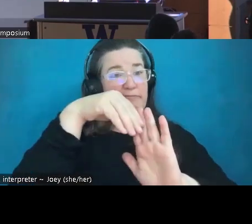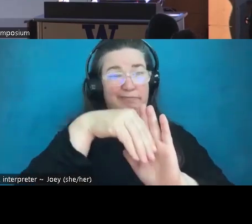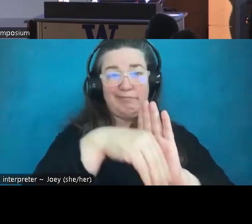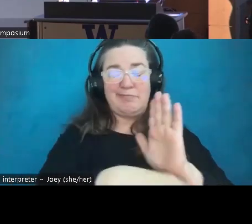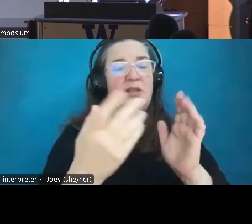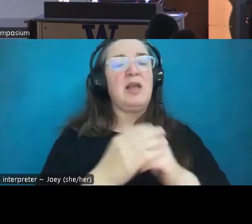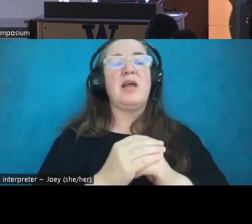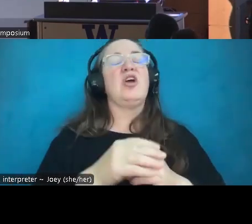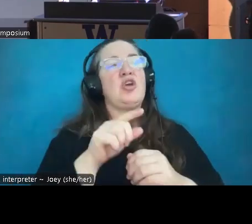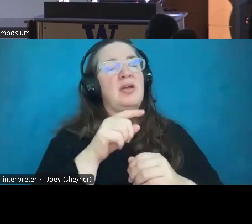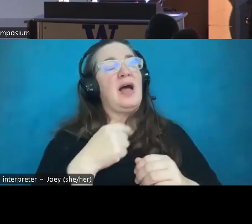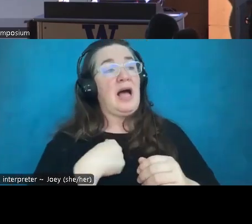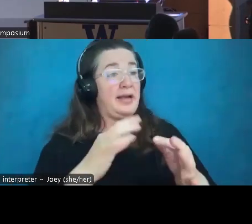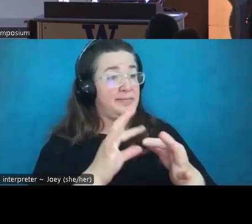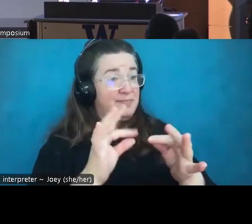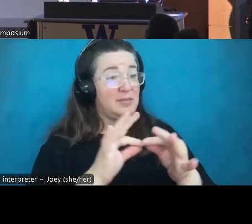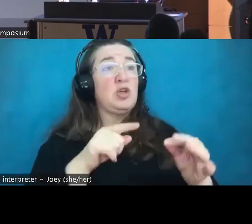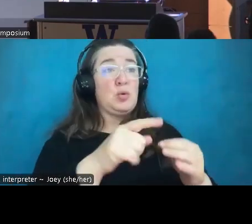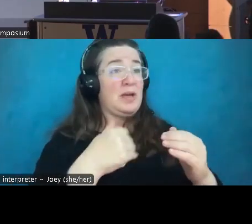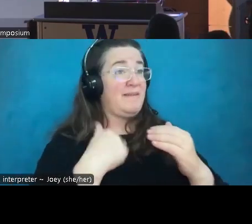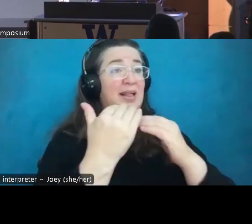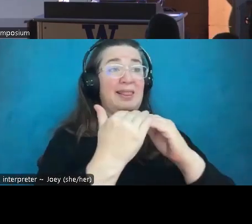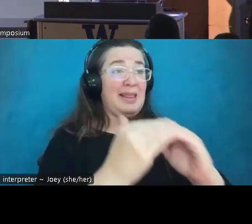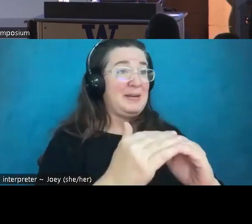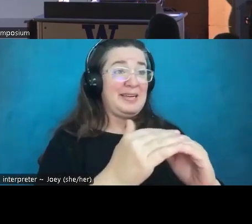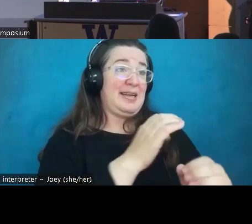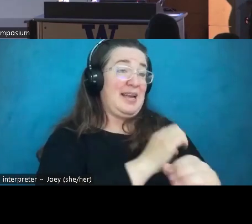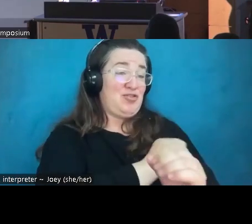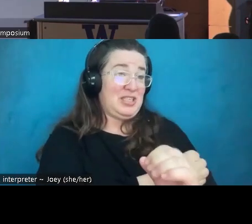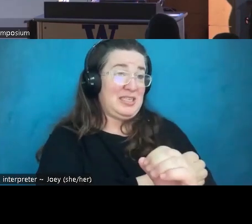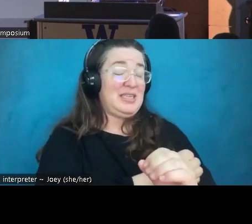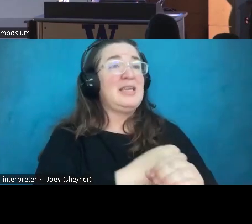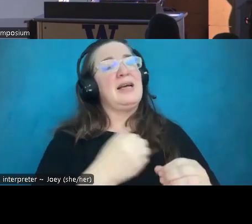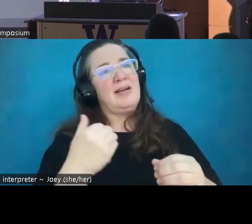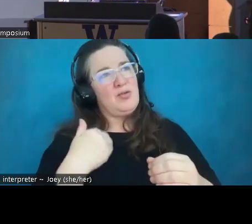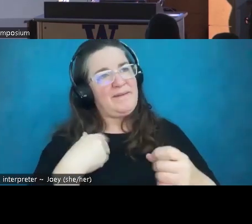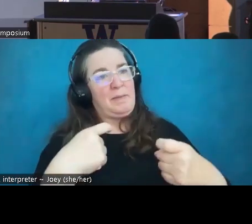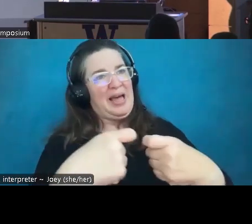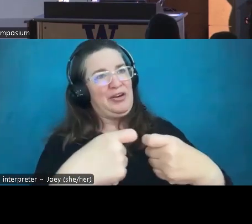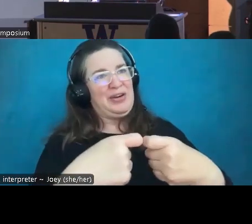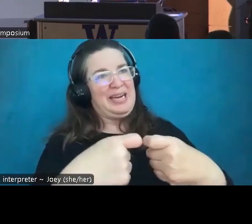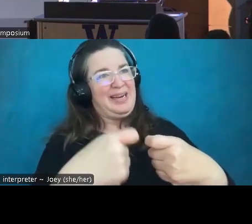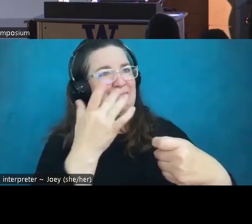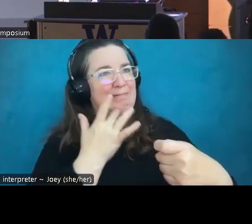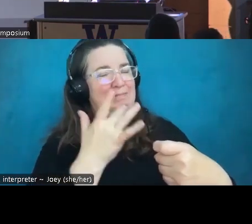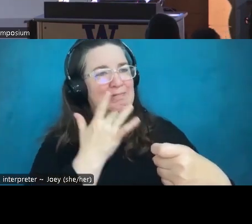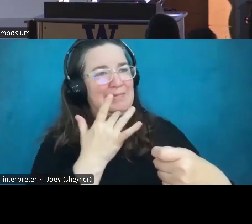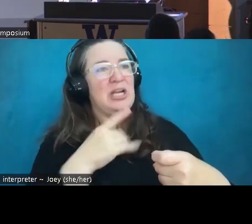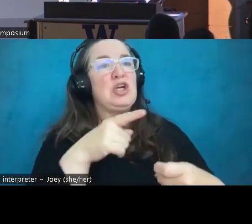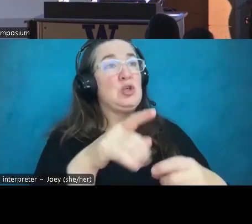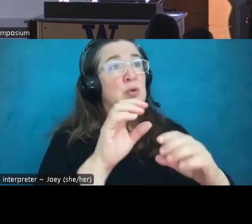it to work or you can use it to heal. It's the battery. Like your battery is going to run out fast, so you choose the things that are valuable to